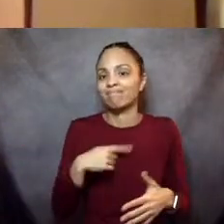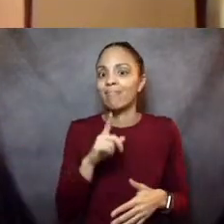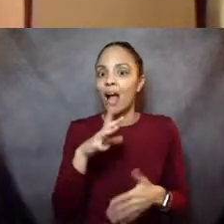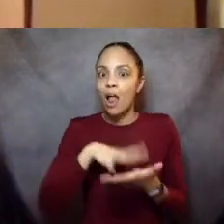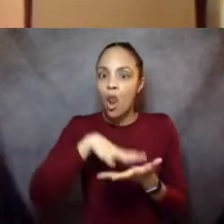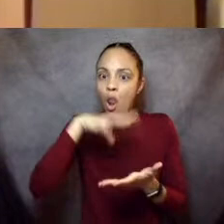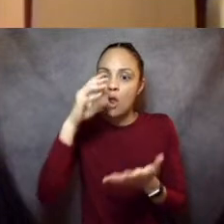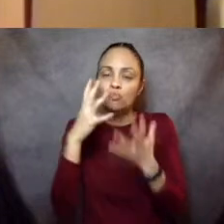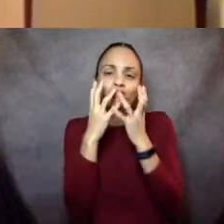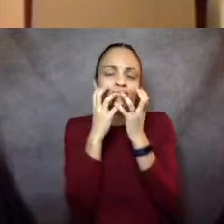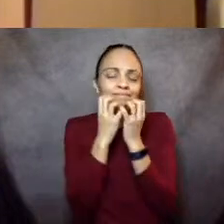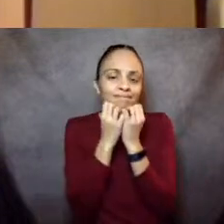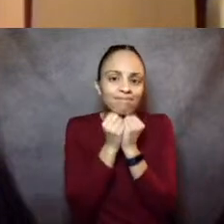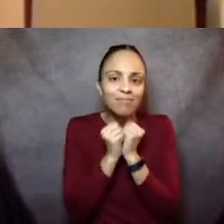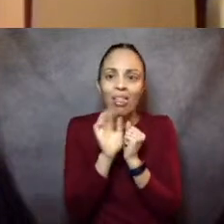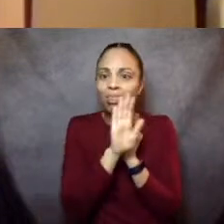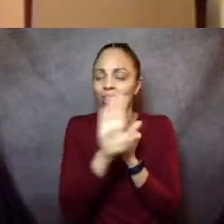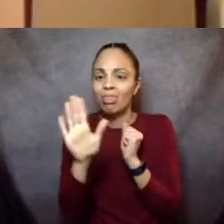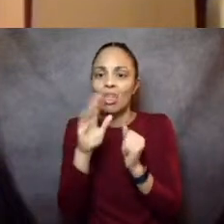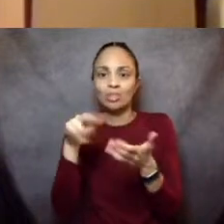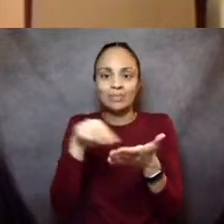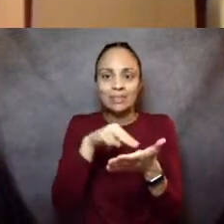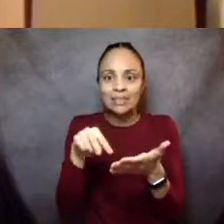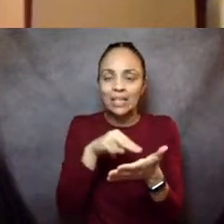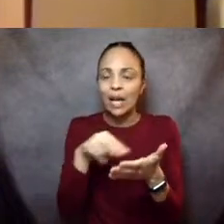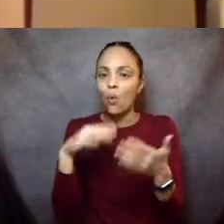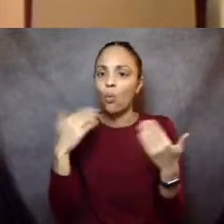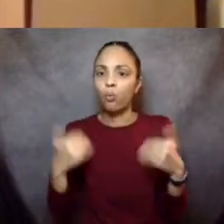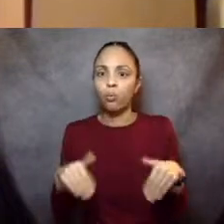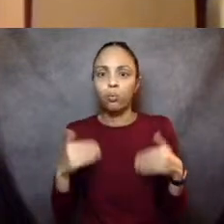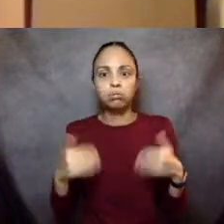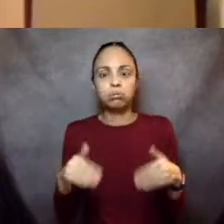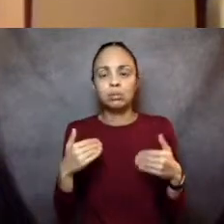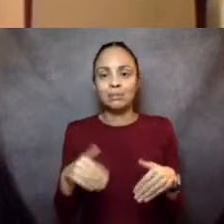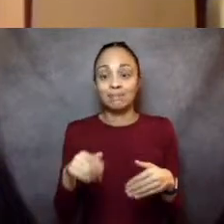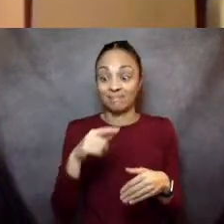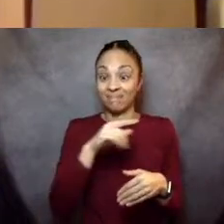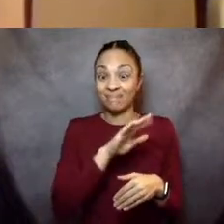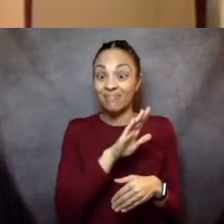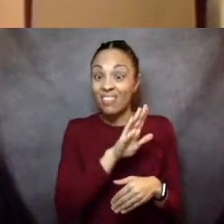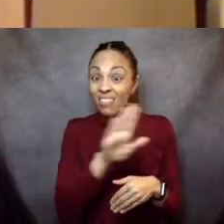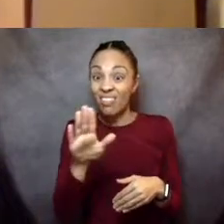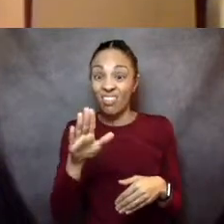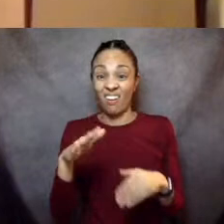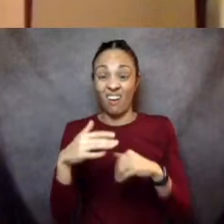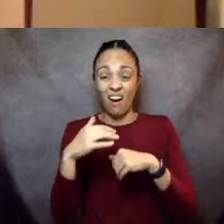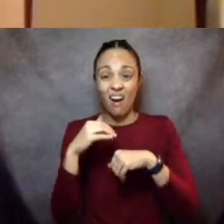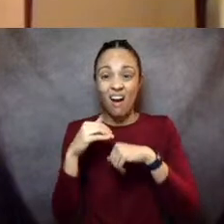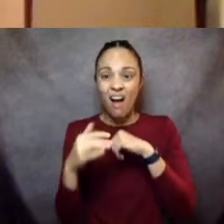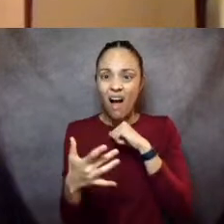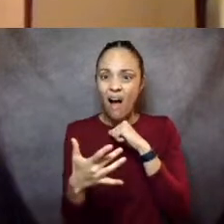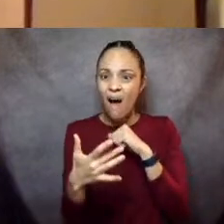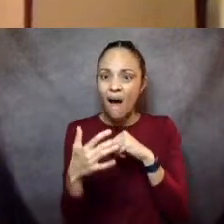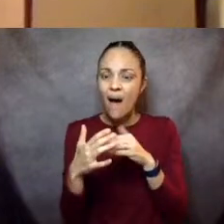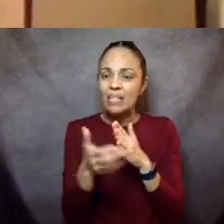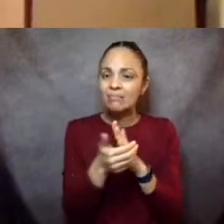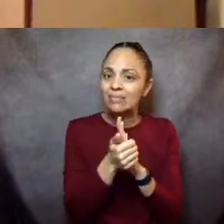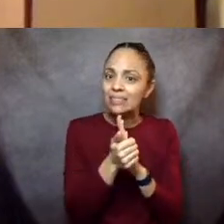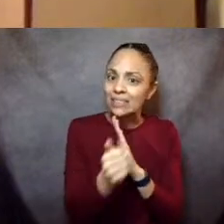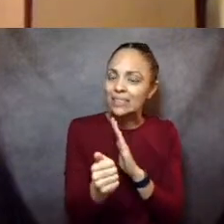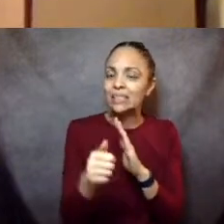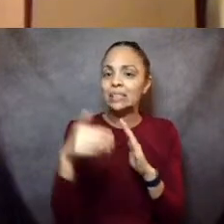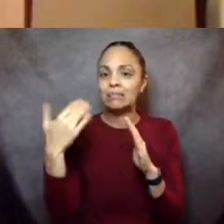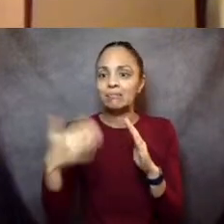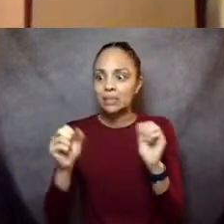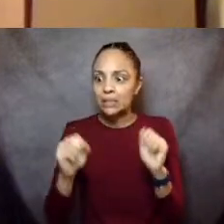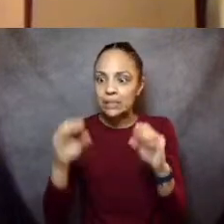style of dancing, their dedication to dancing, their ability to teach dancing. And I was auditioning for a company